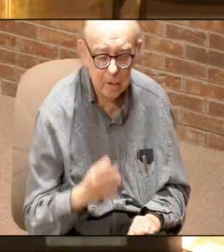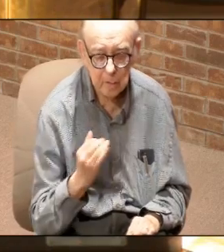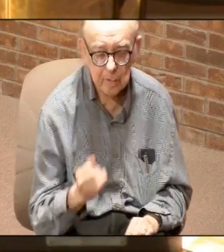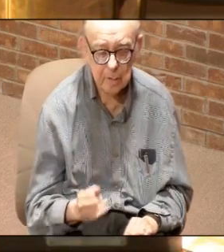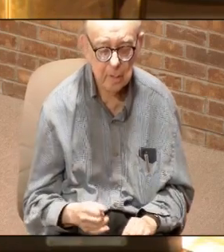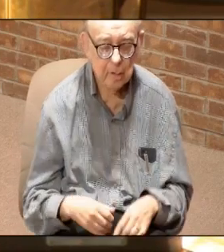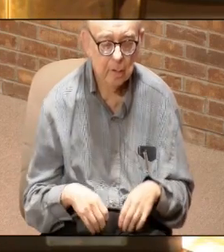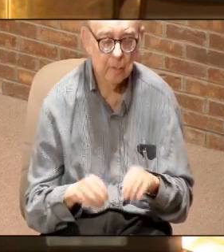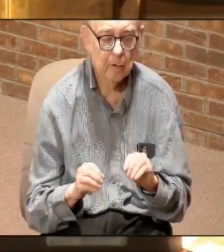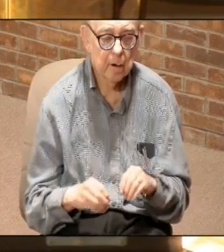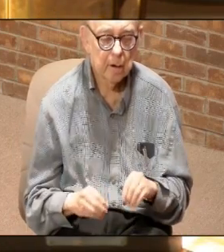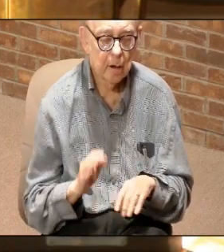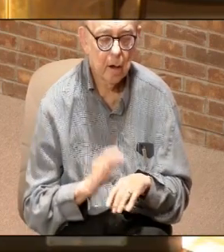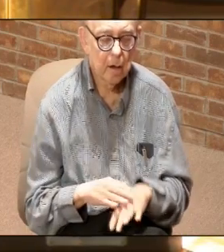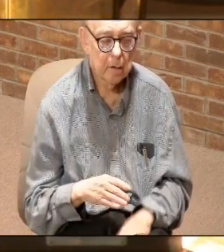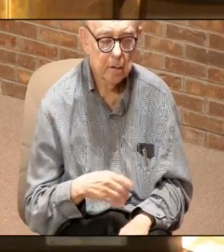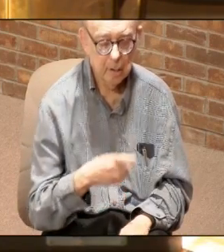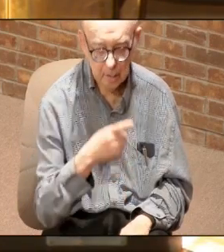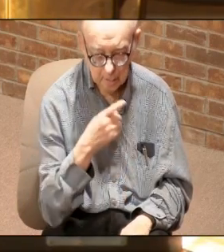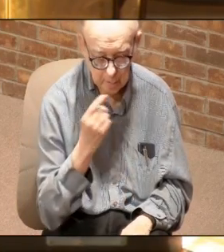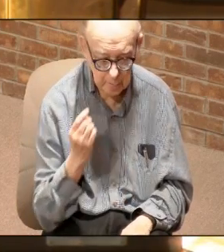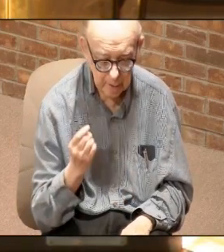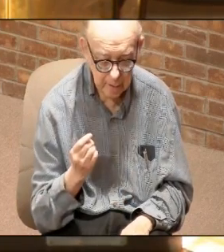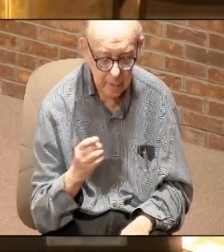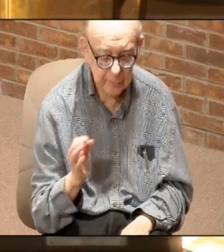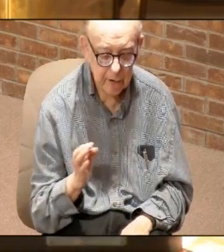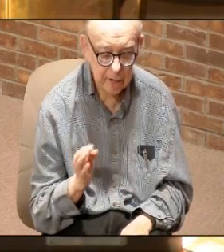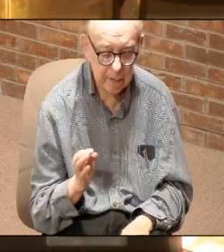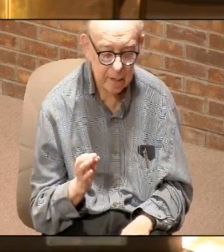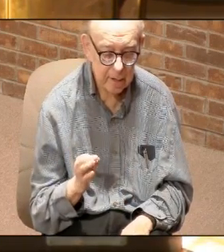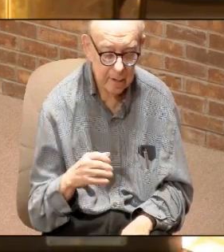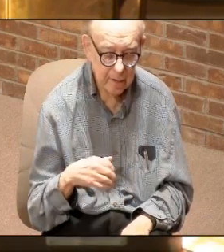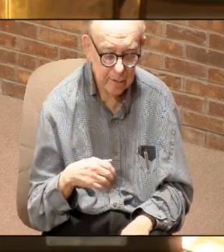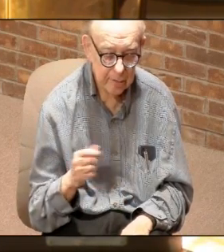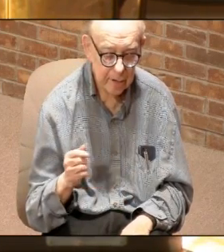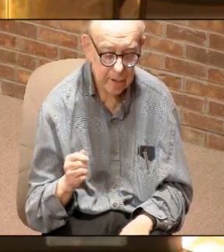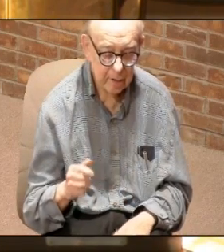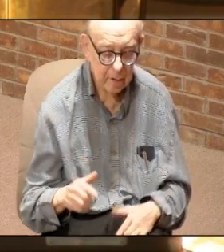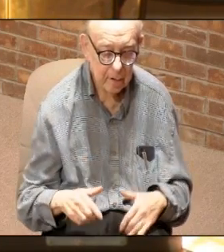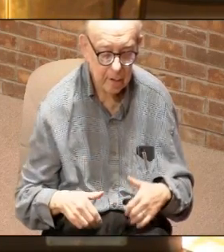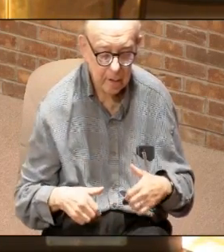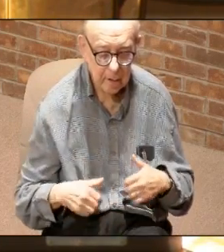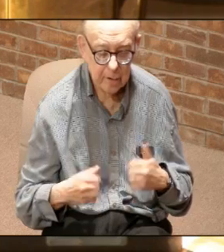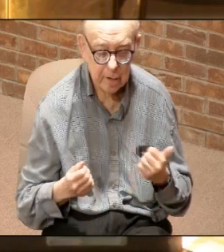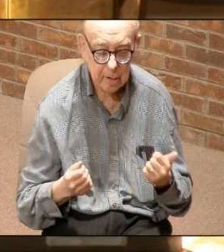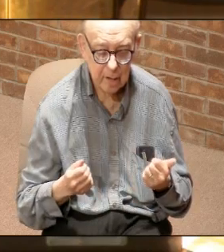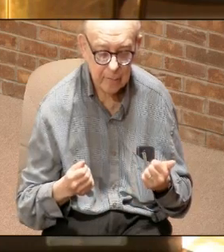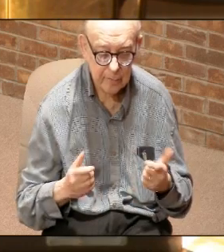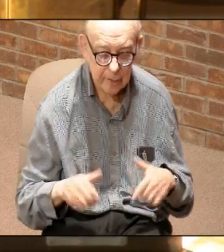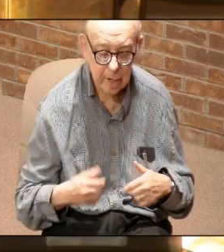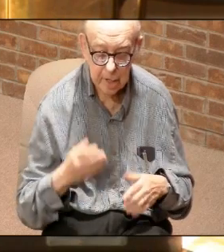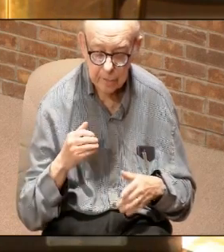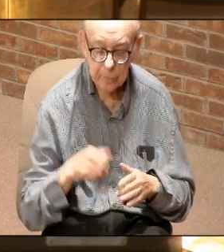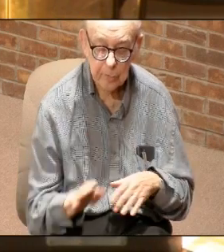Because shopping on Black Friday is taking your life into your own hands.